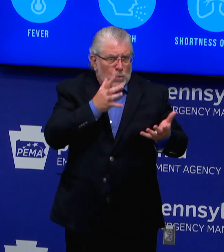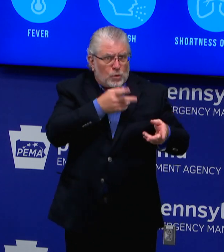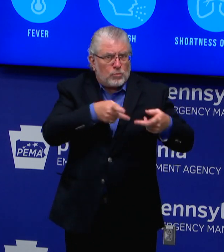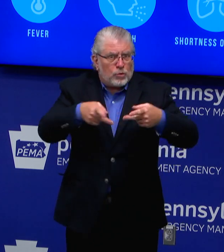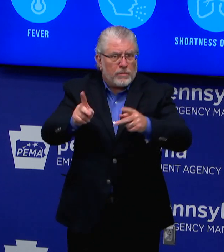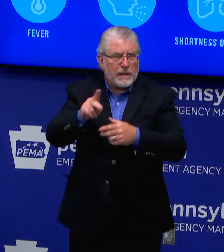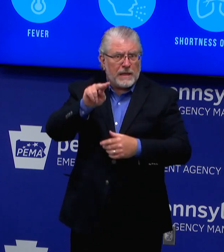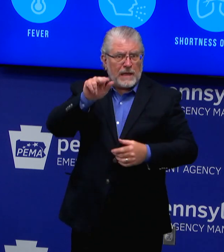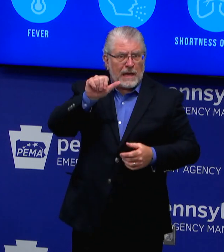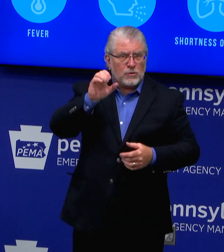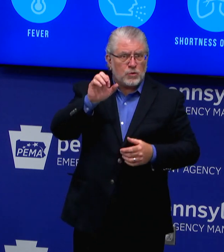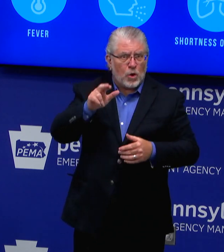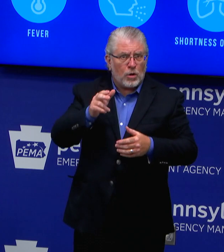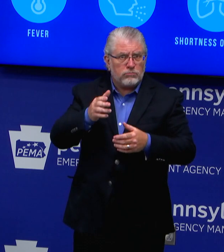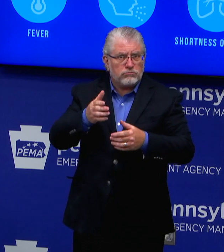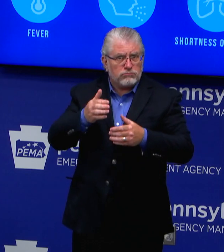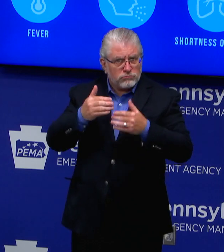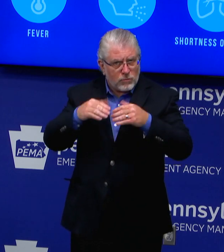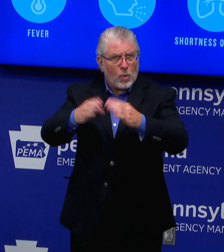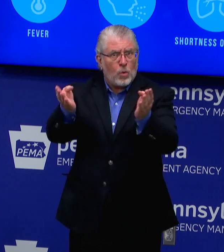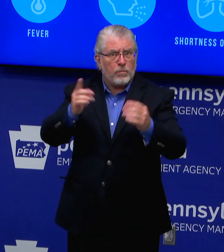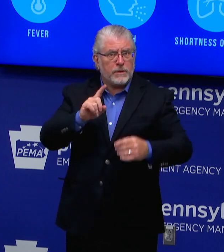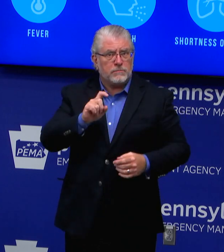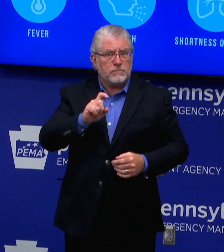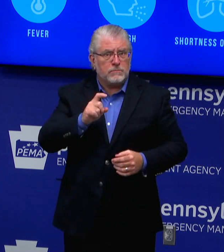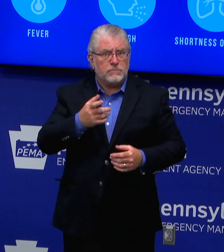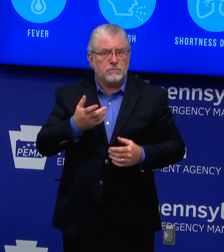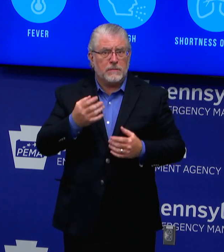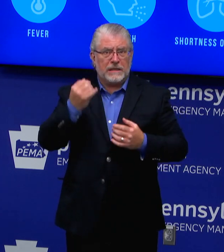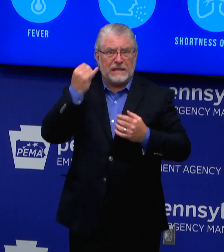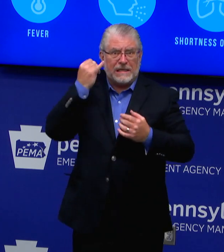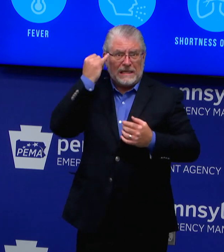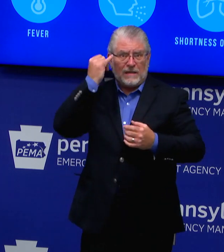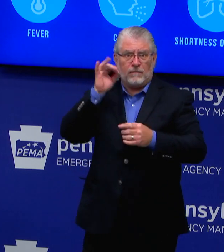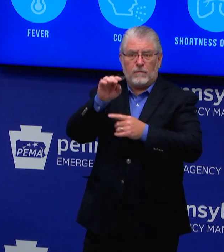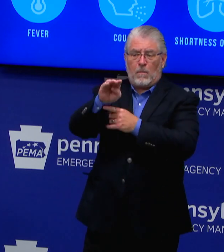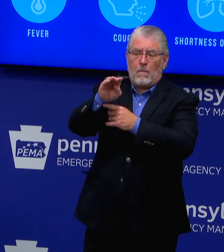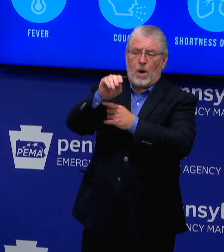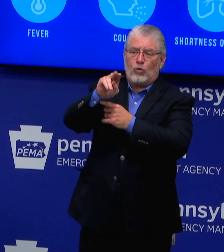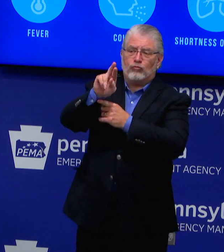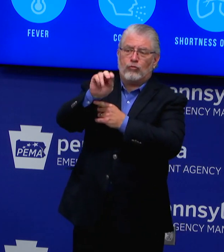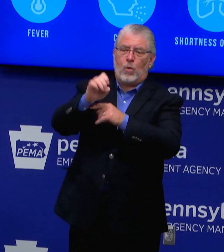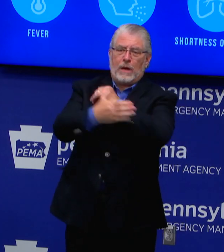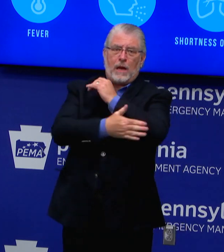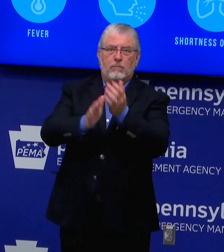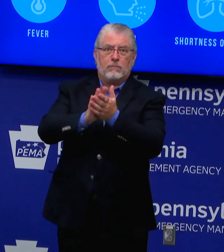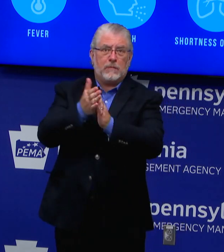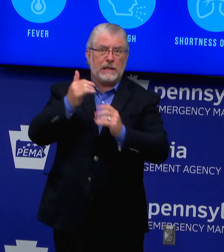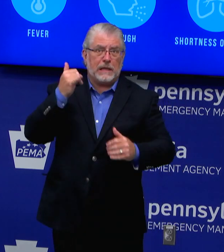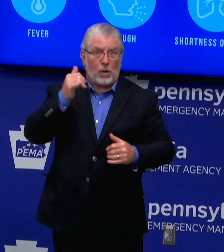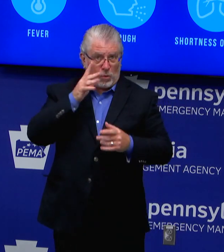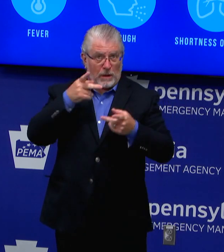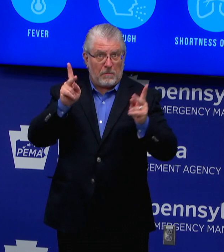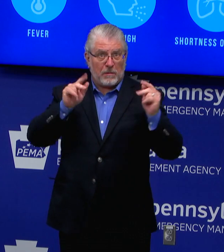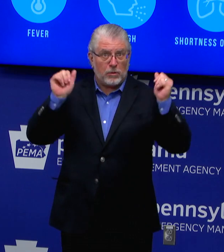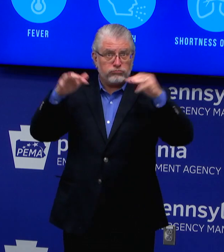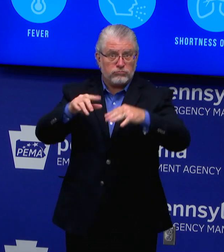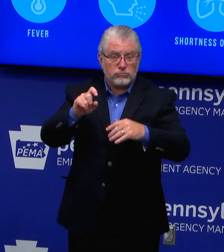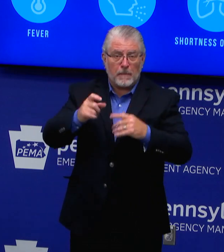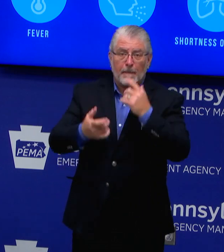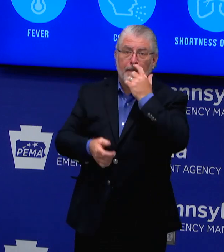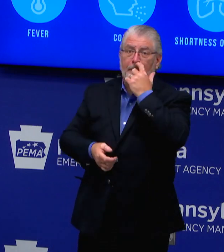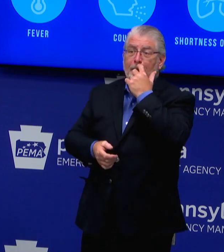Monroe County is in the yellow phase? Yeah, if Monroe County goes to yellow before that race happens, and